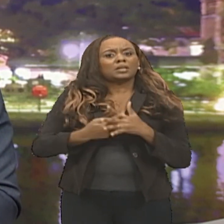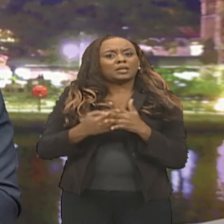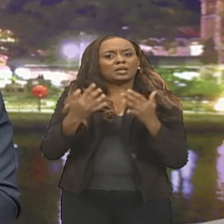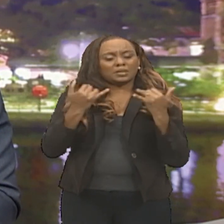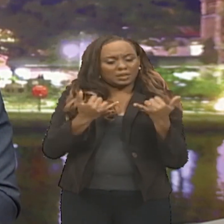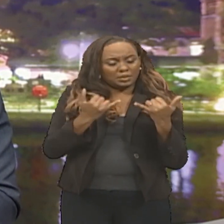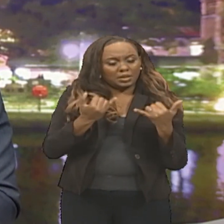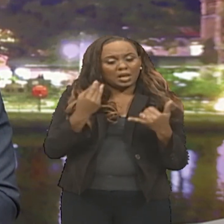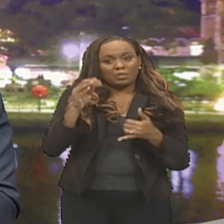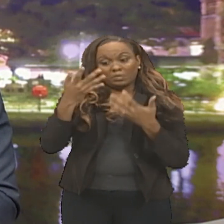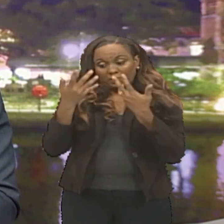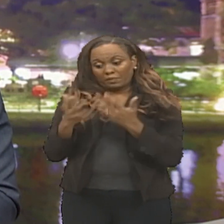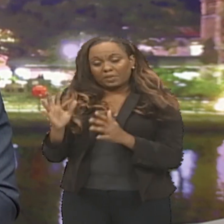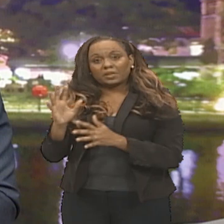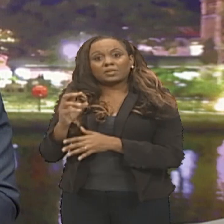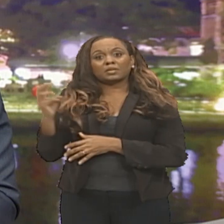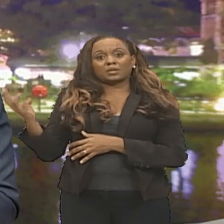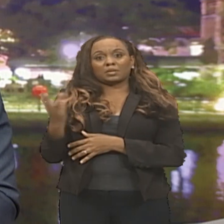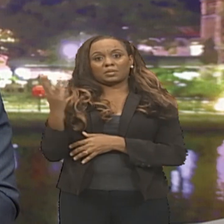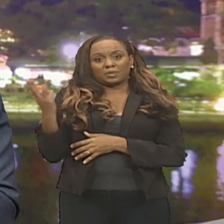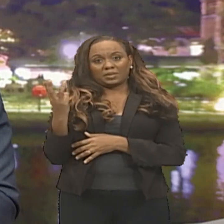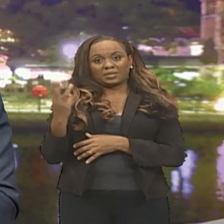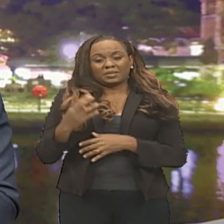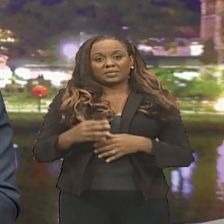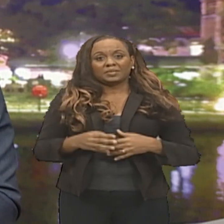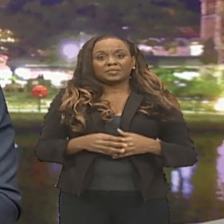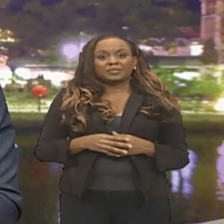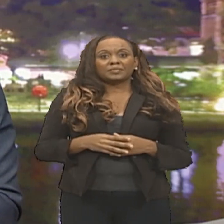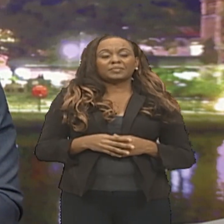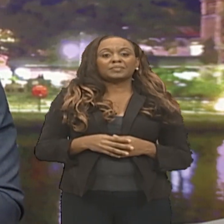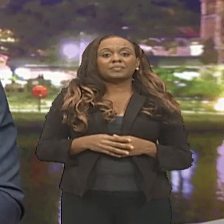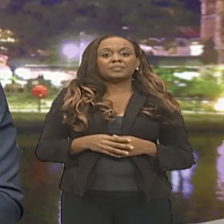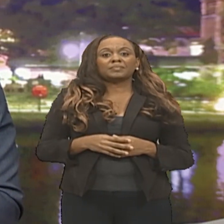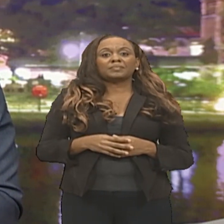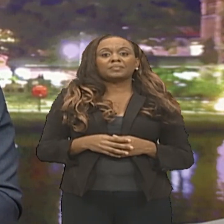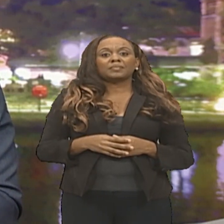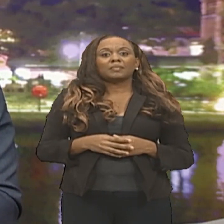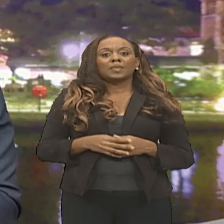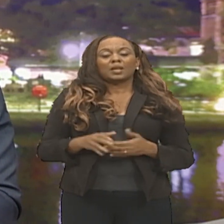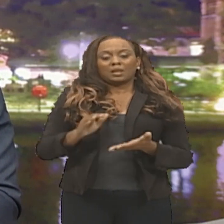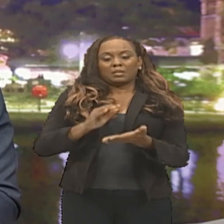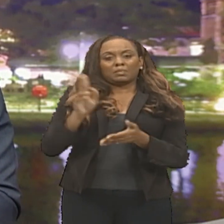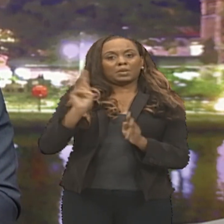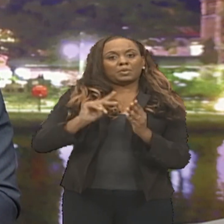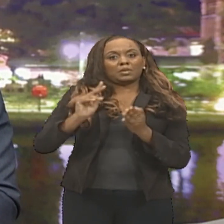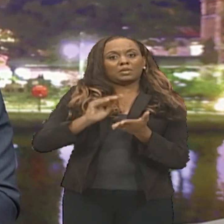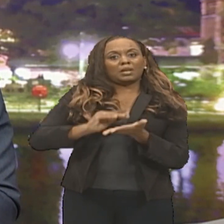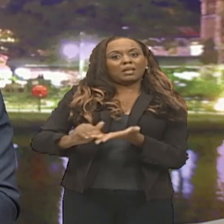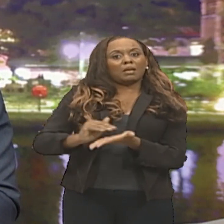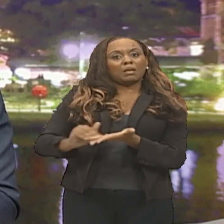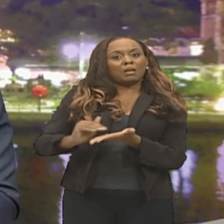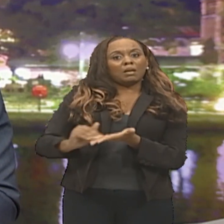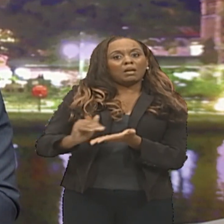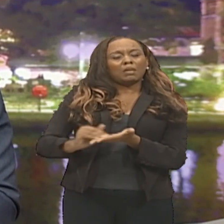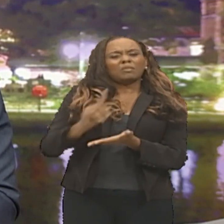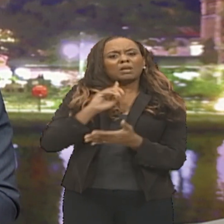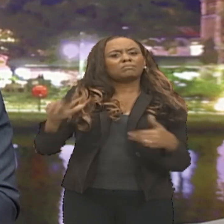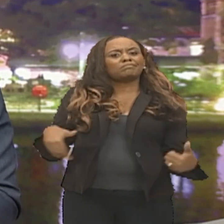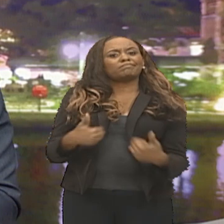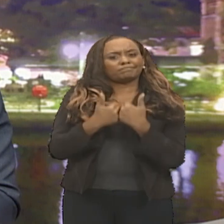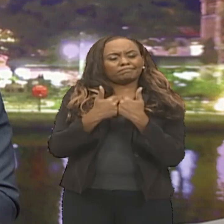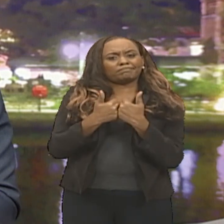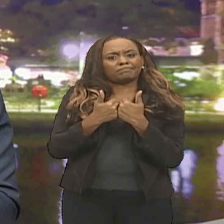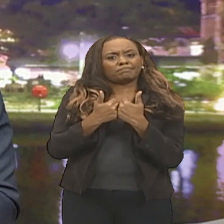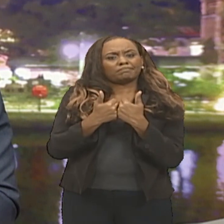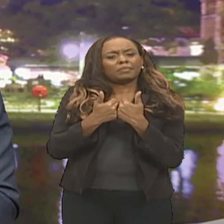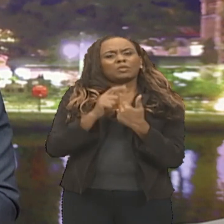today and is also expected to be completed by Wednesday the 24th. Dr. Woodruff says the layoff process is one of the most challenging